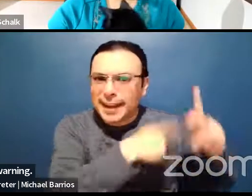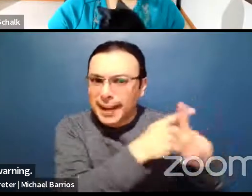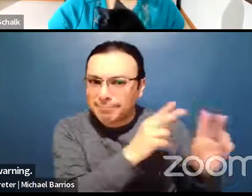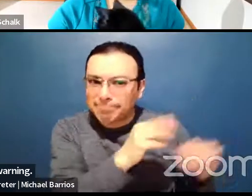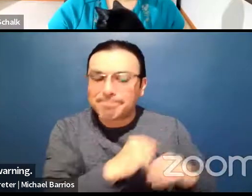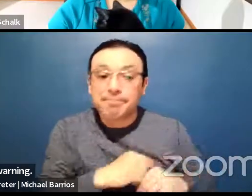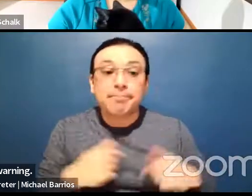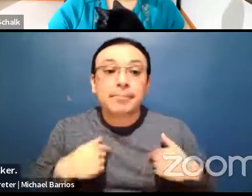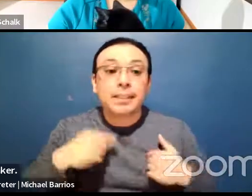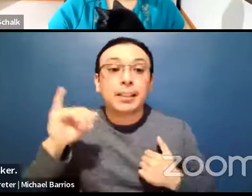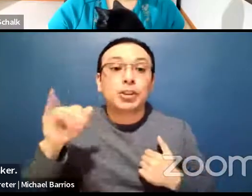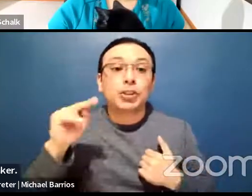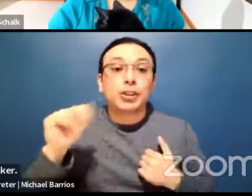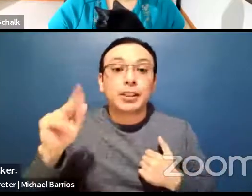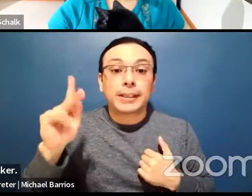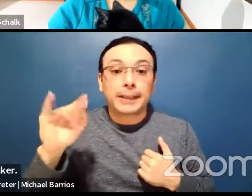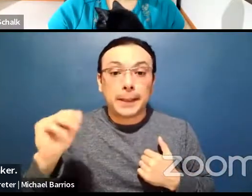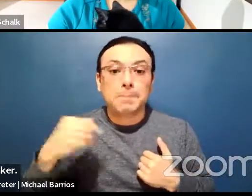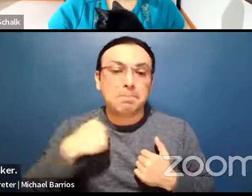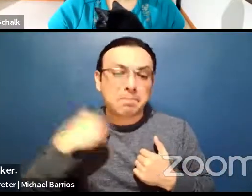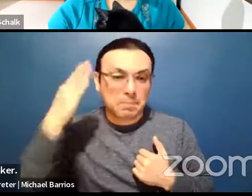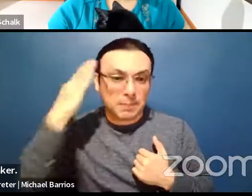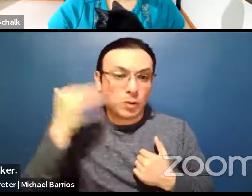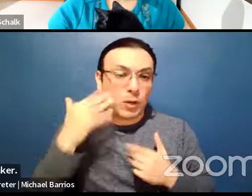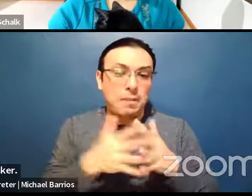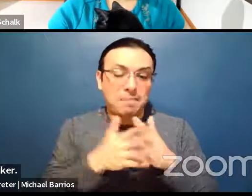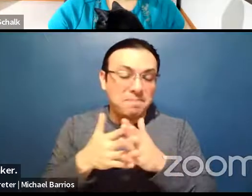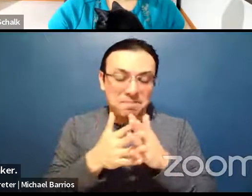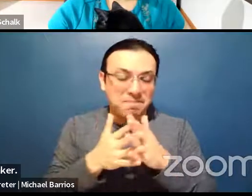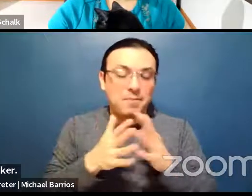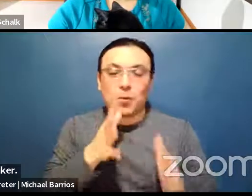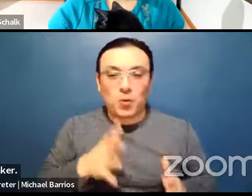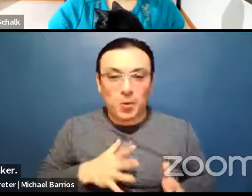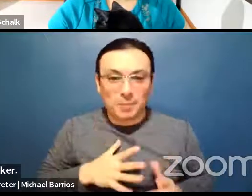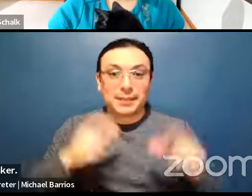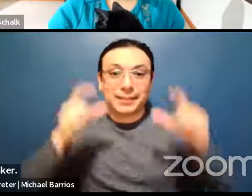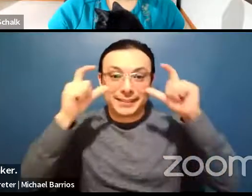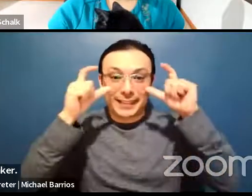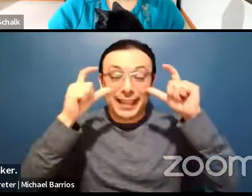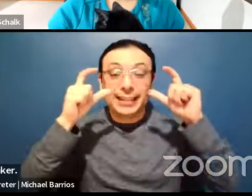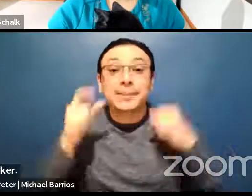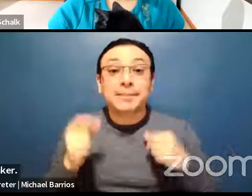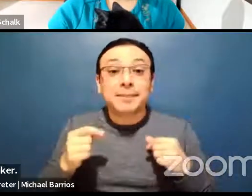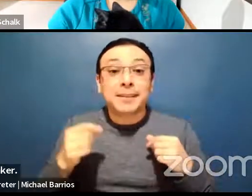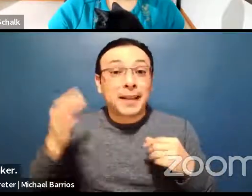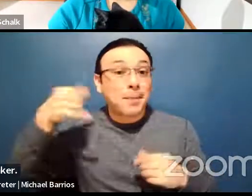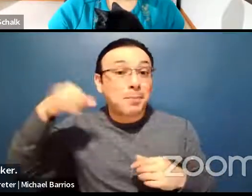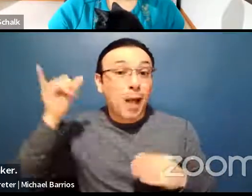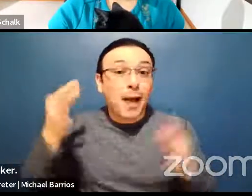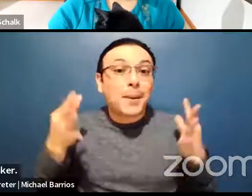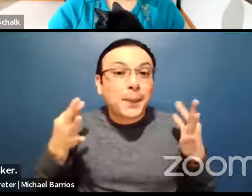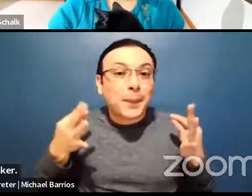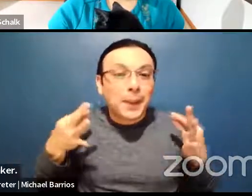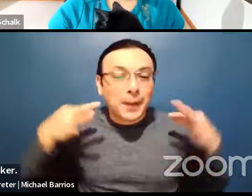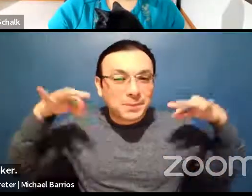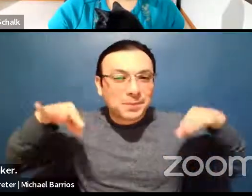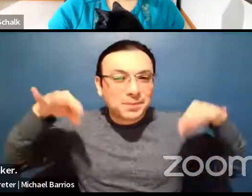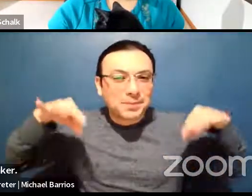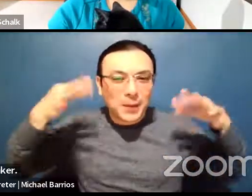Korean American woman with glasses and frosted blonde tips. I'm wearing